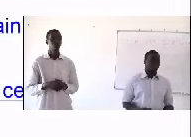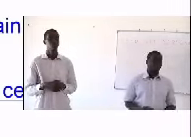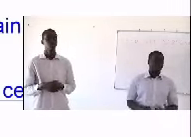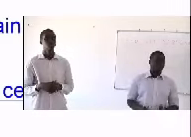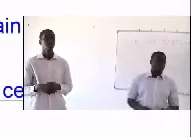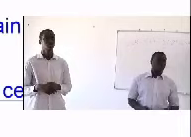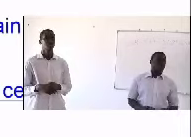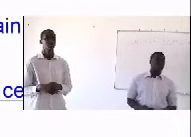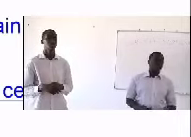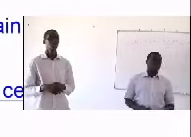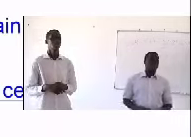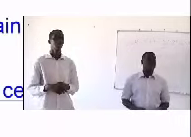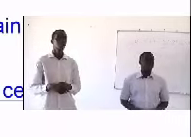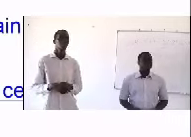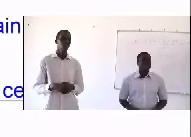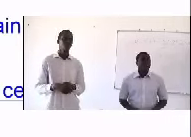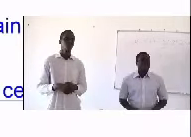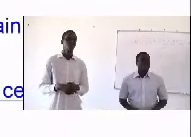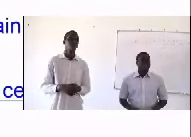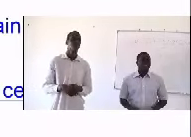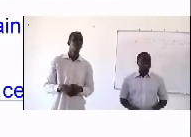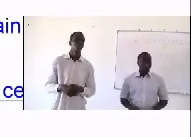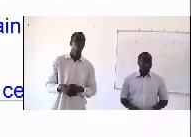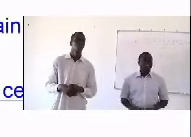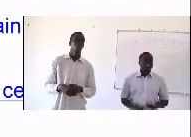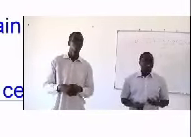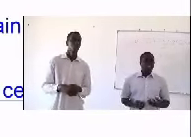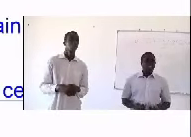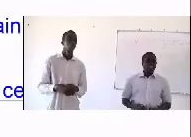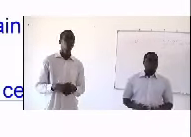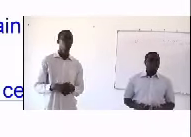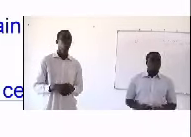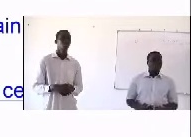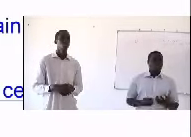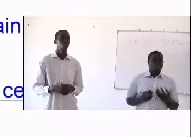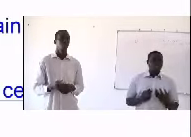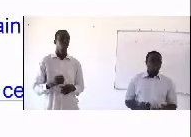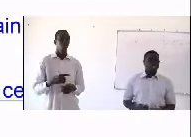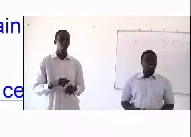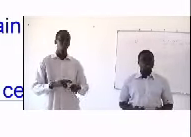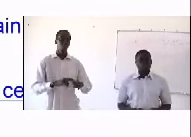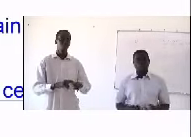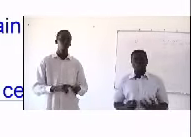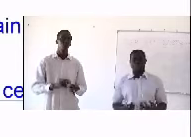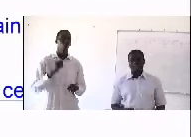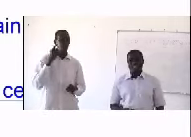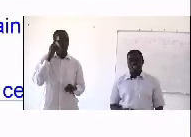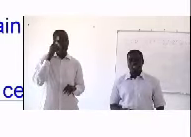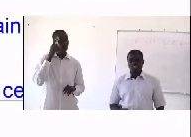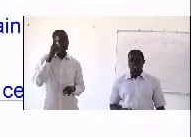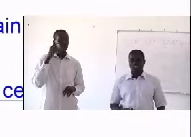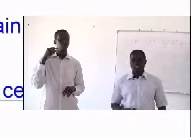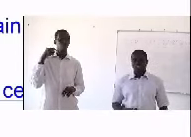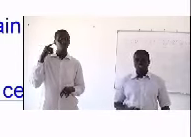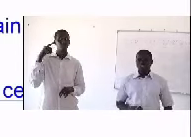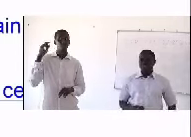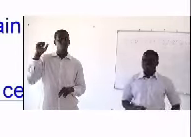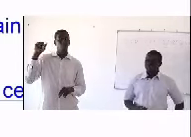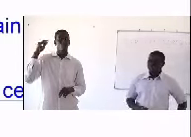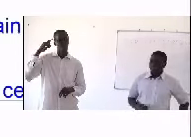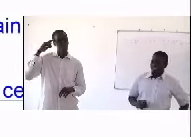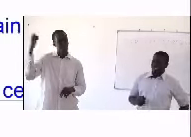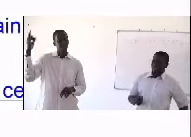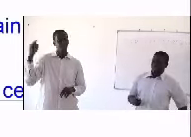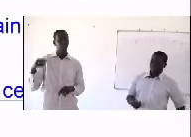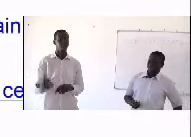helps, that's the role. We say it is the seat of what consciousness or awareness. You know, some